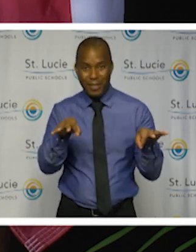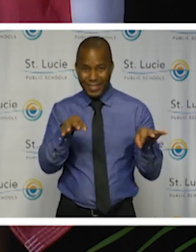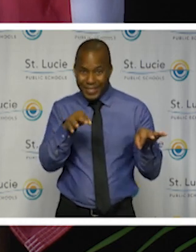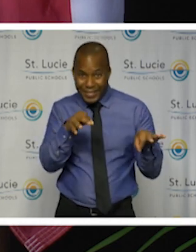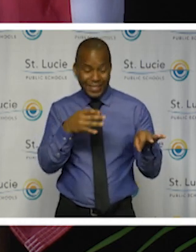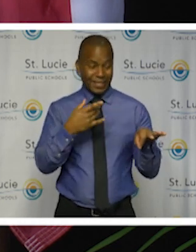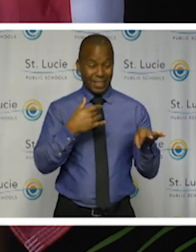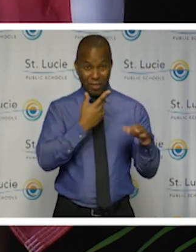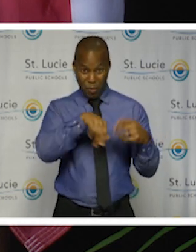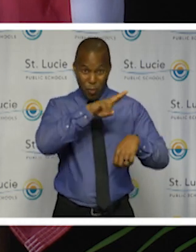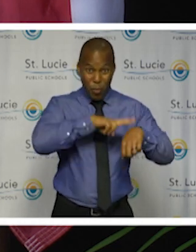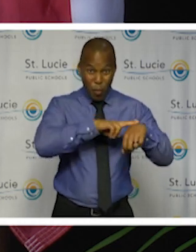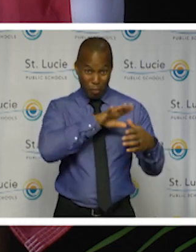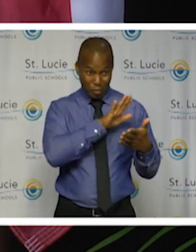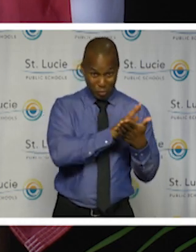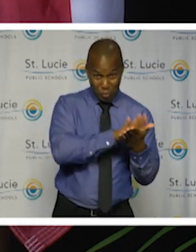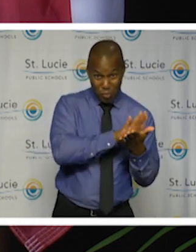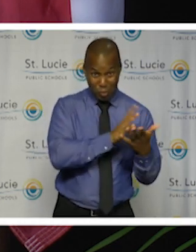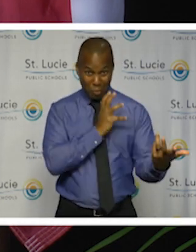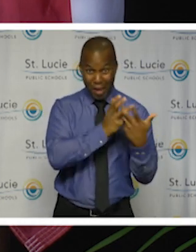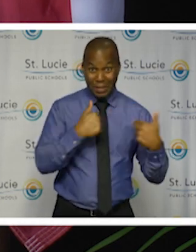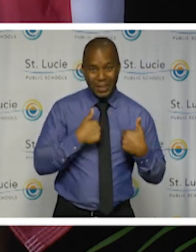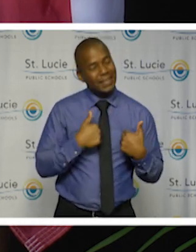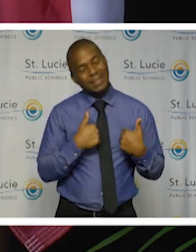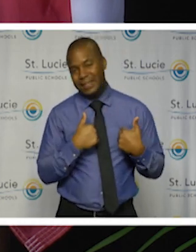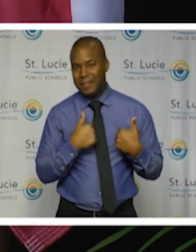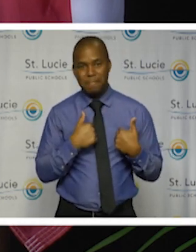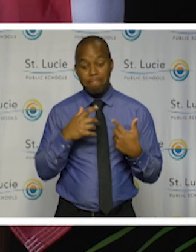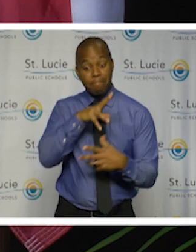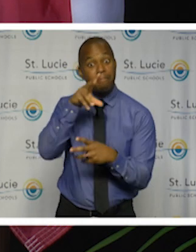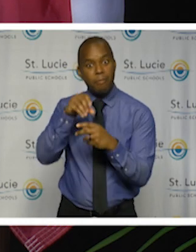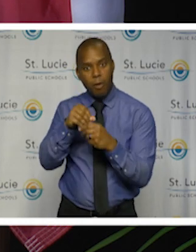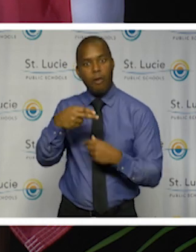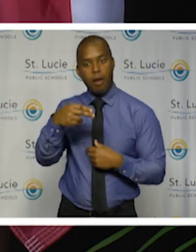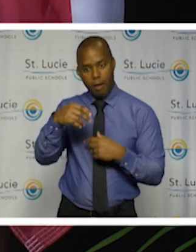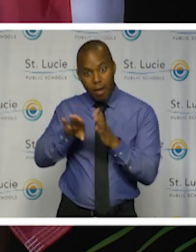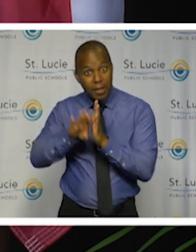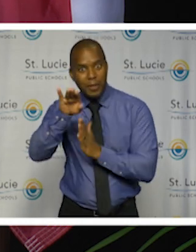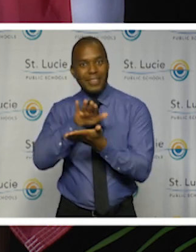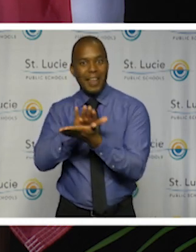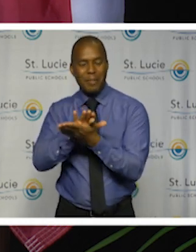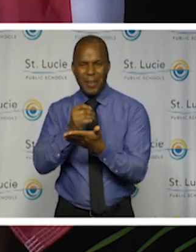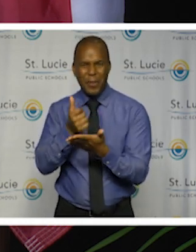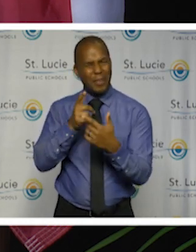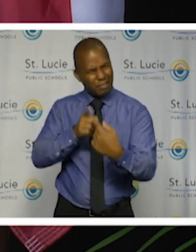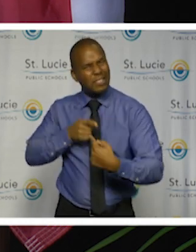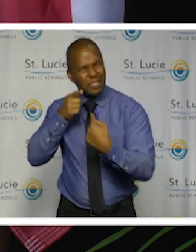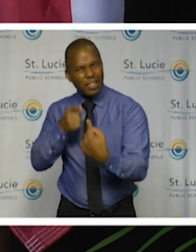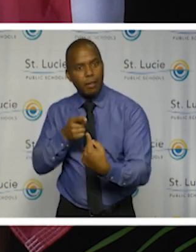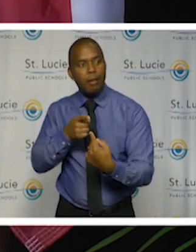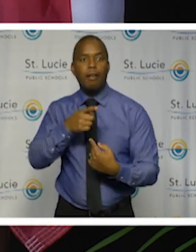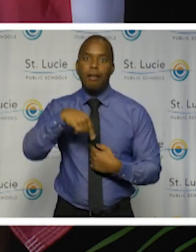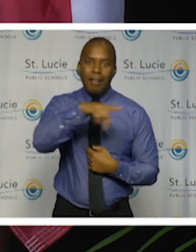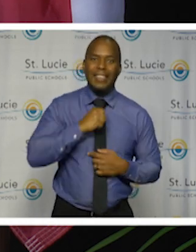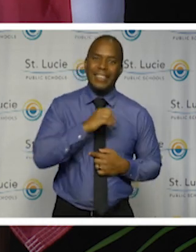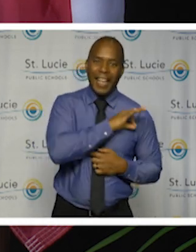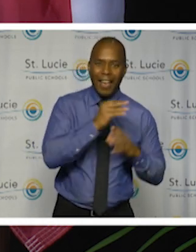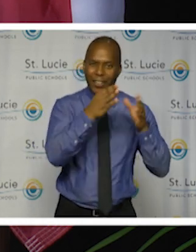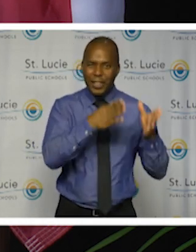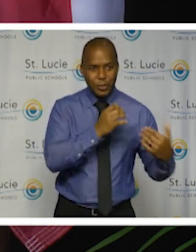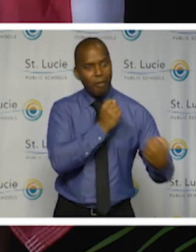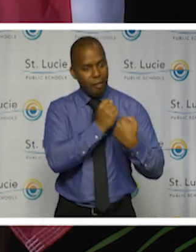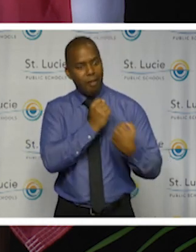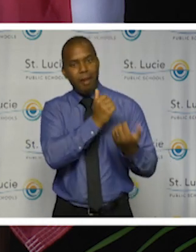school setting just never worked out for me. When I started at Acceleration Academy, I struggled a little bit, but the staff was always there to help me along.